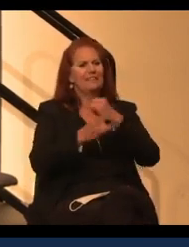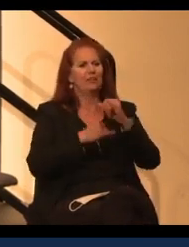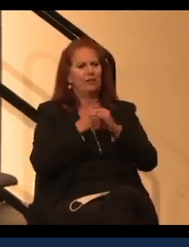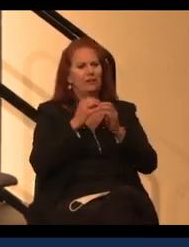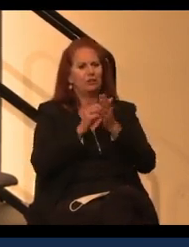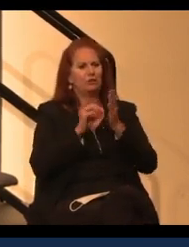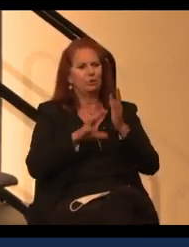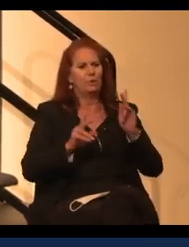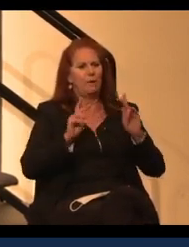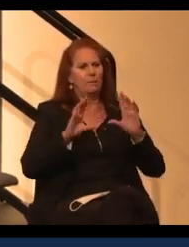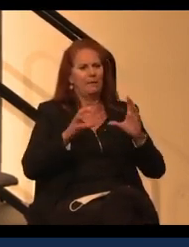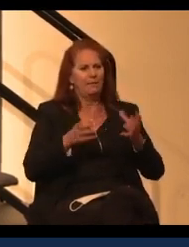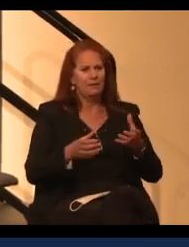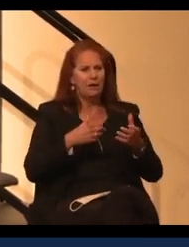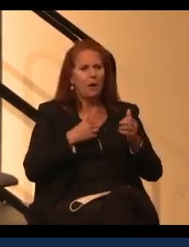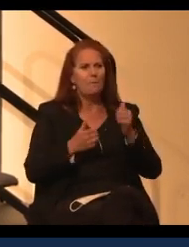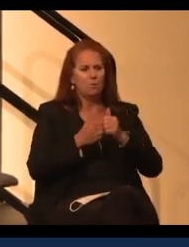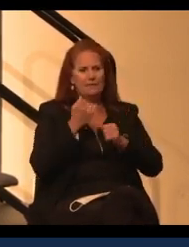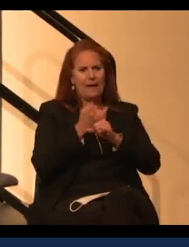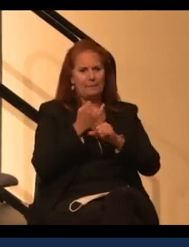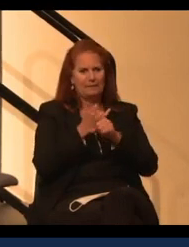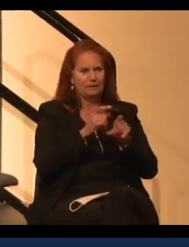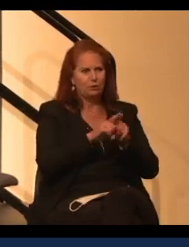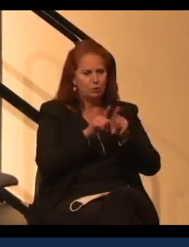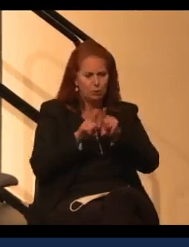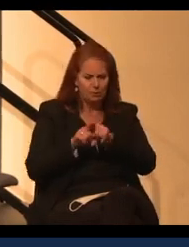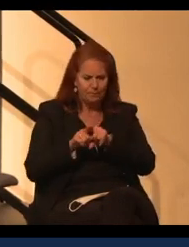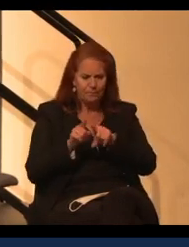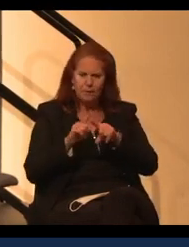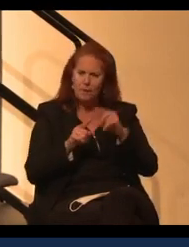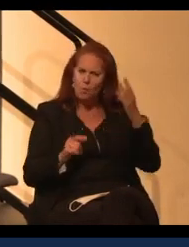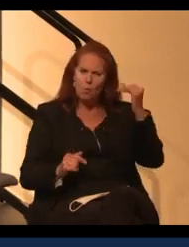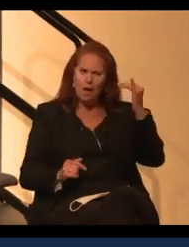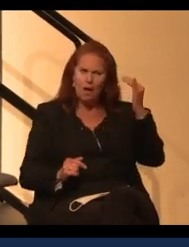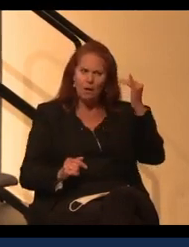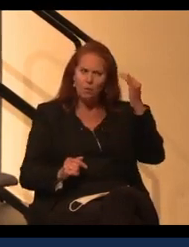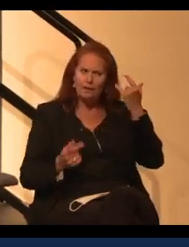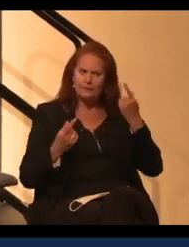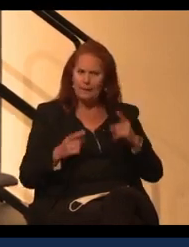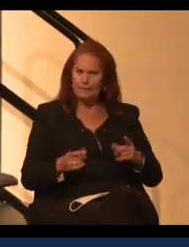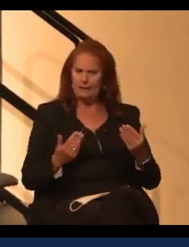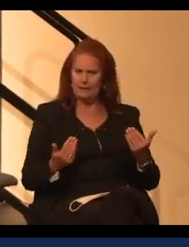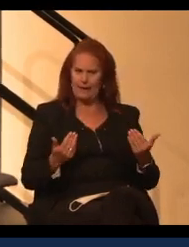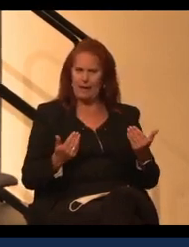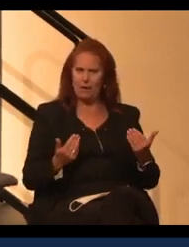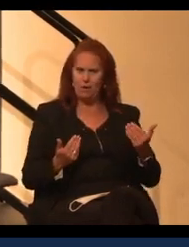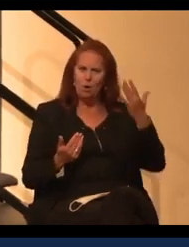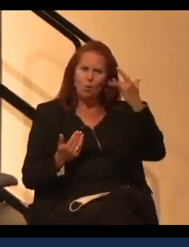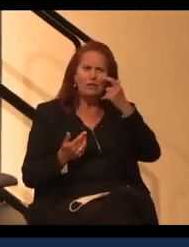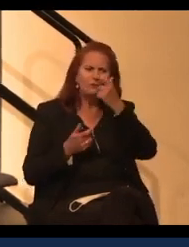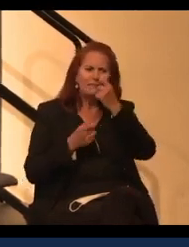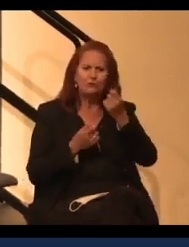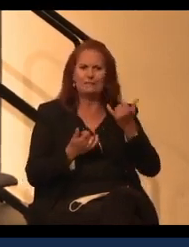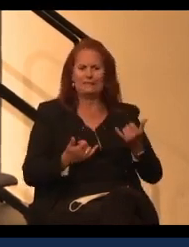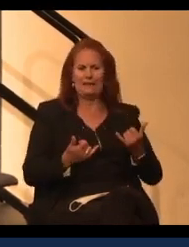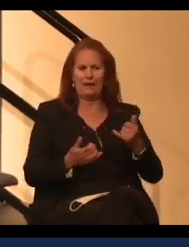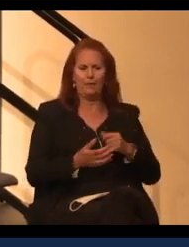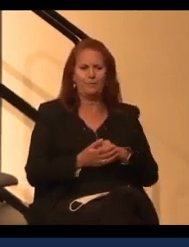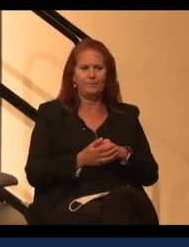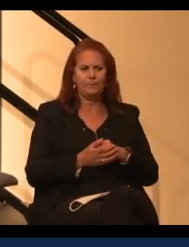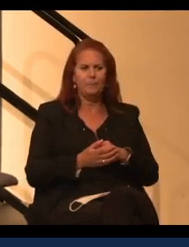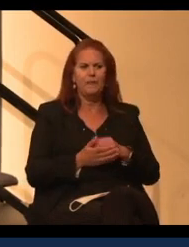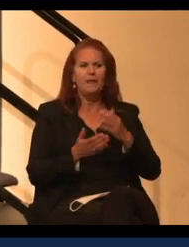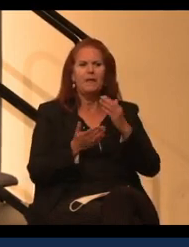population, as well as on most campuses. But why is this happening now? Why is the interest now? And I'm going to frame it